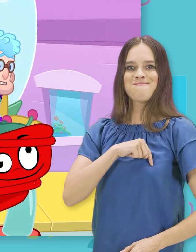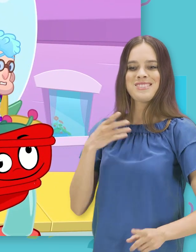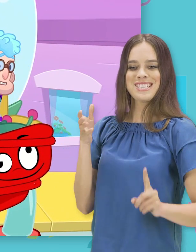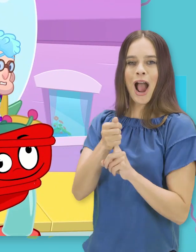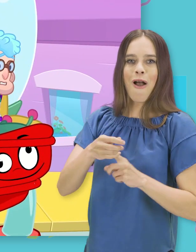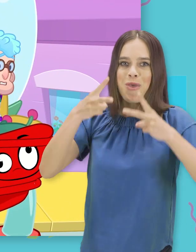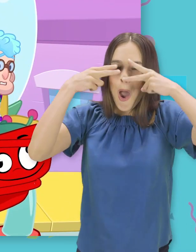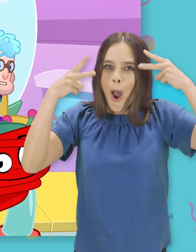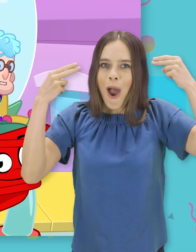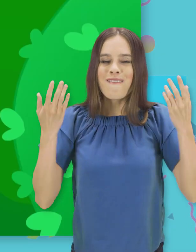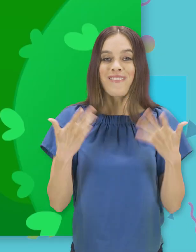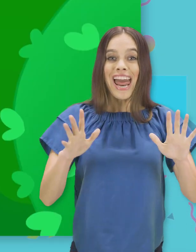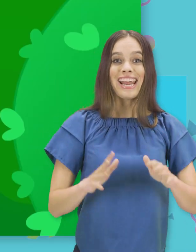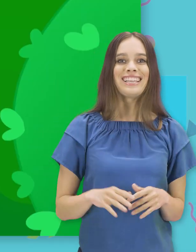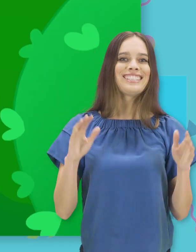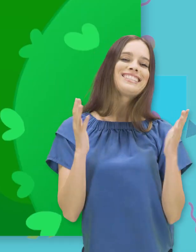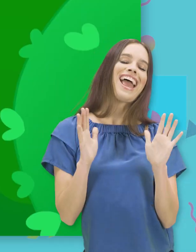We've done it, Morphle.